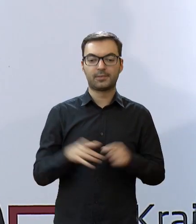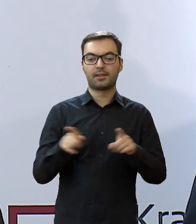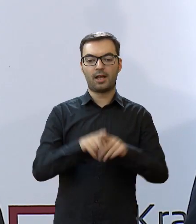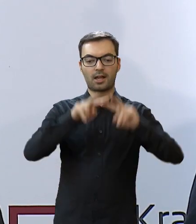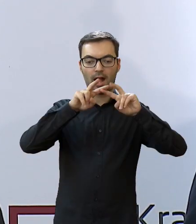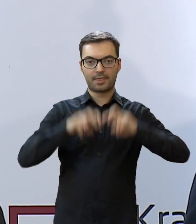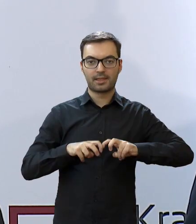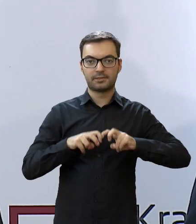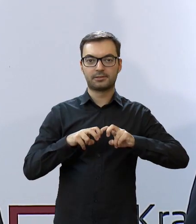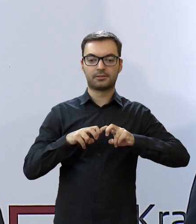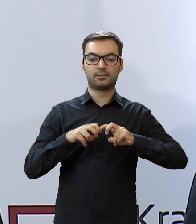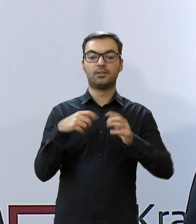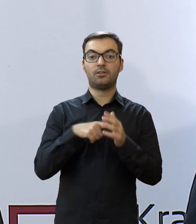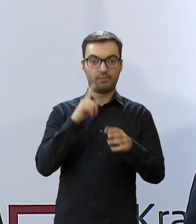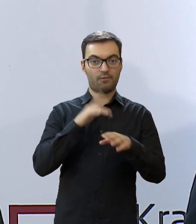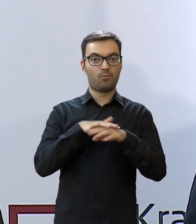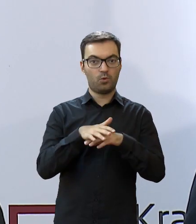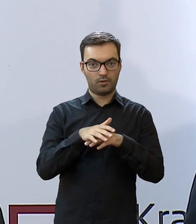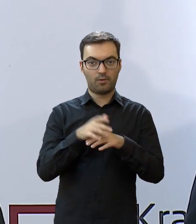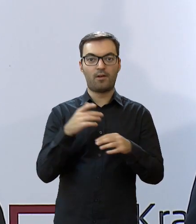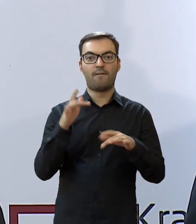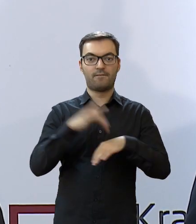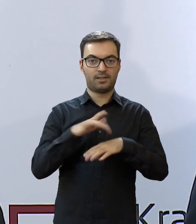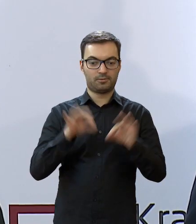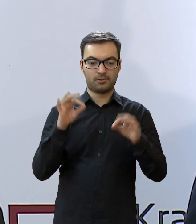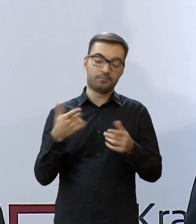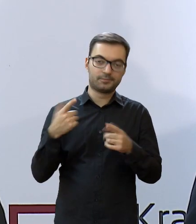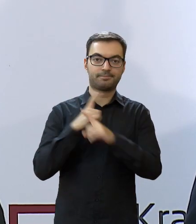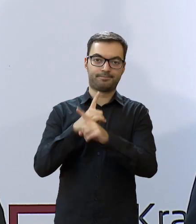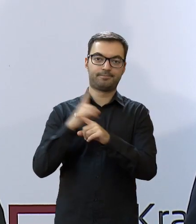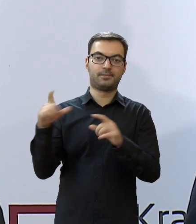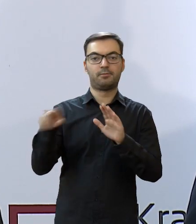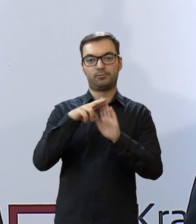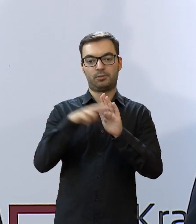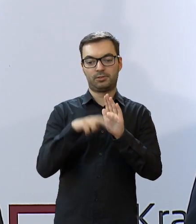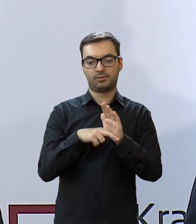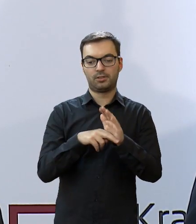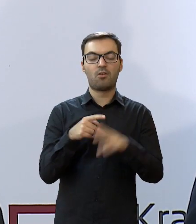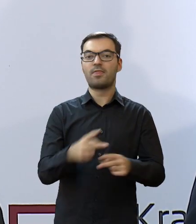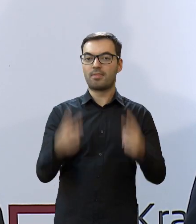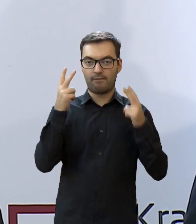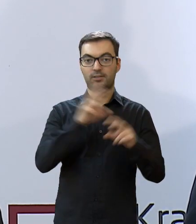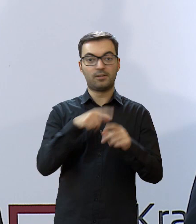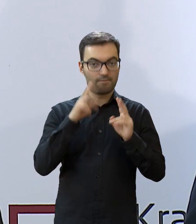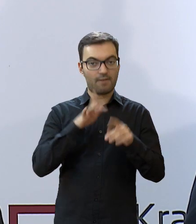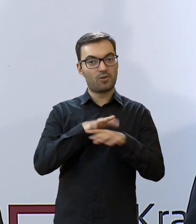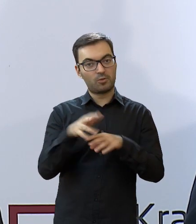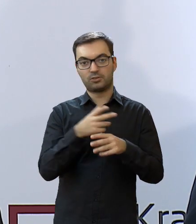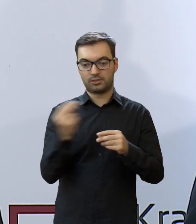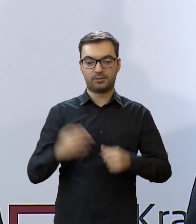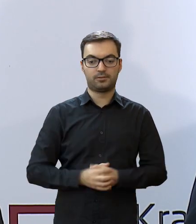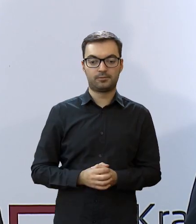also analyze whether this issue has had any influence on the electoral